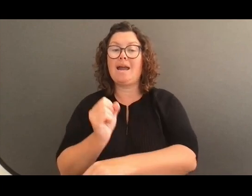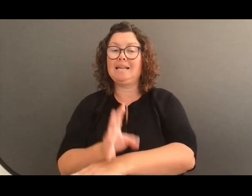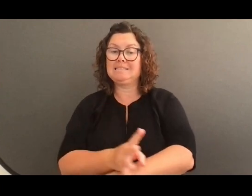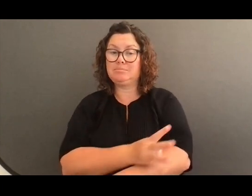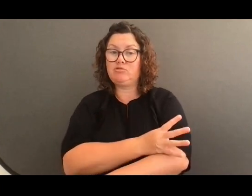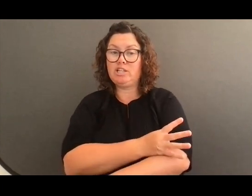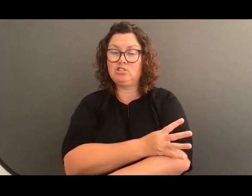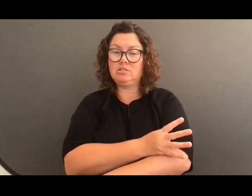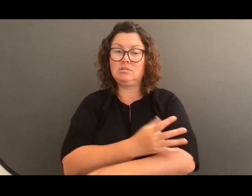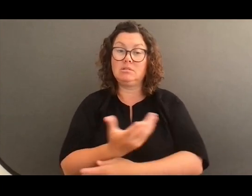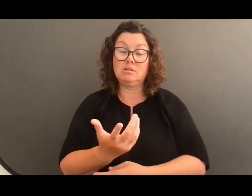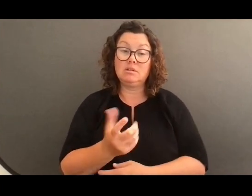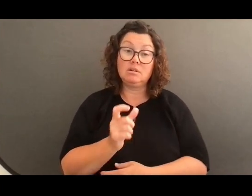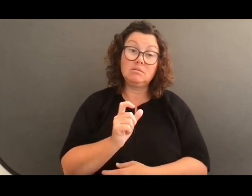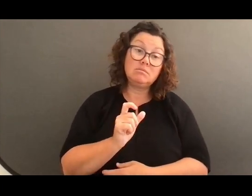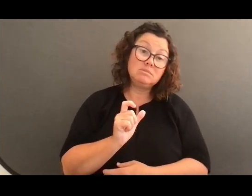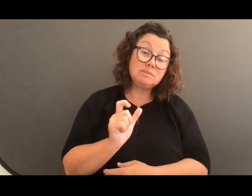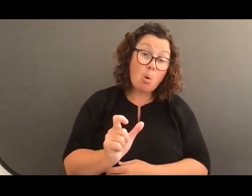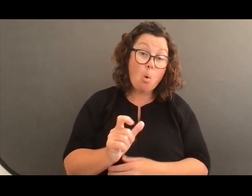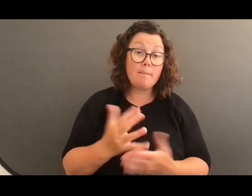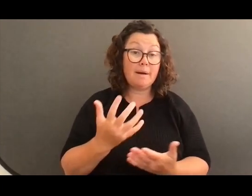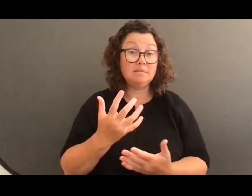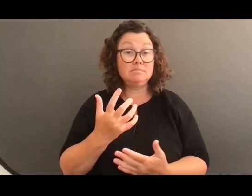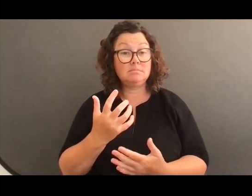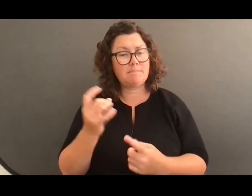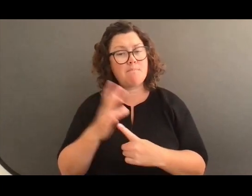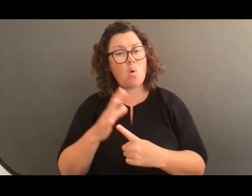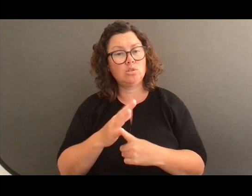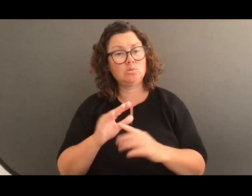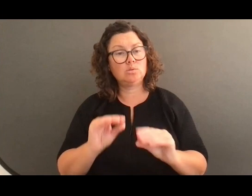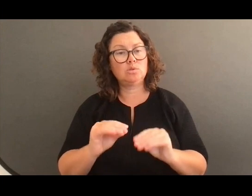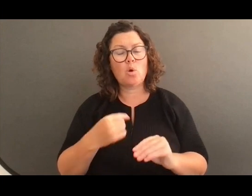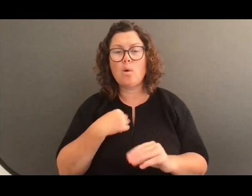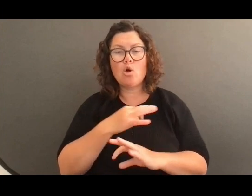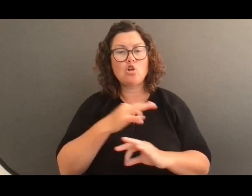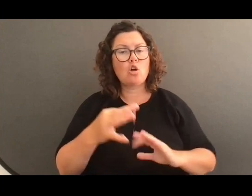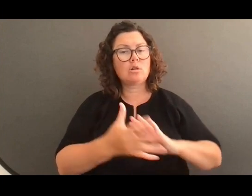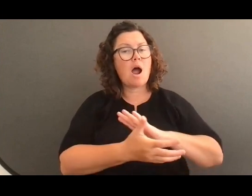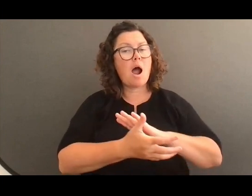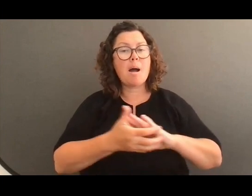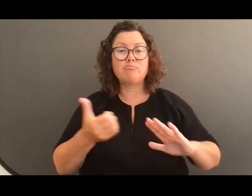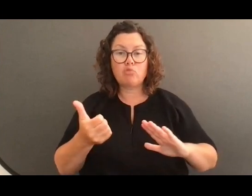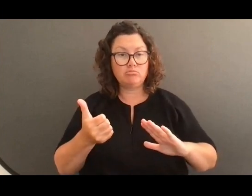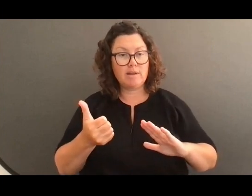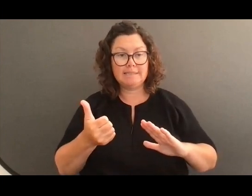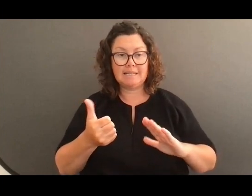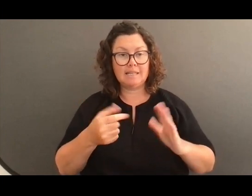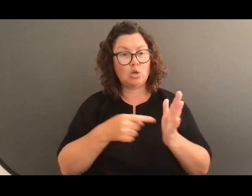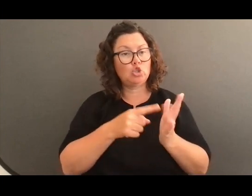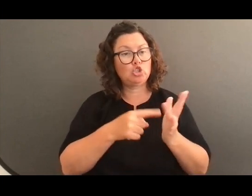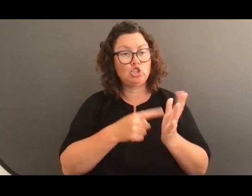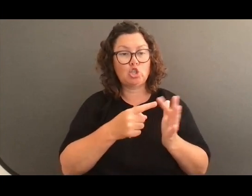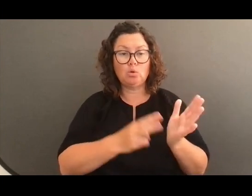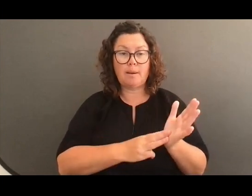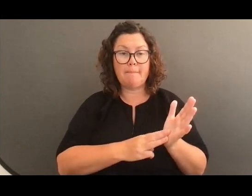teach. We weren't appropriating Yorta Yorta totems, and we weren't appropriating Trina Ham's totems. We were taking the concept,